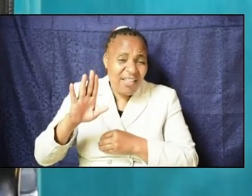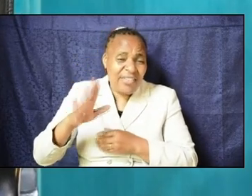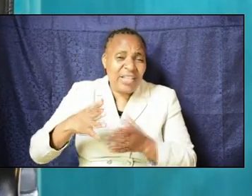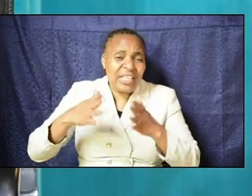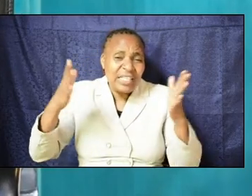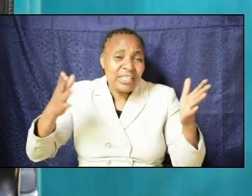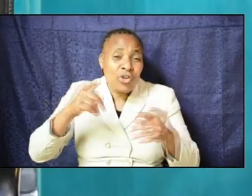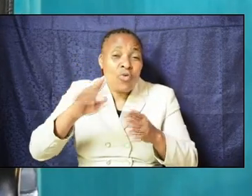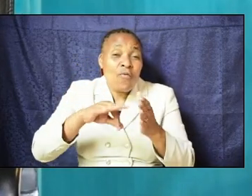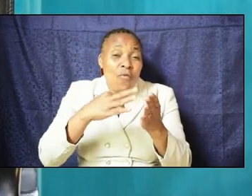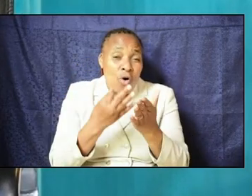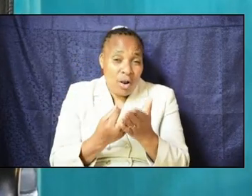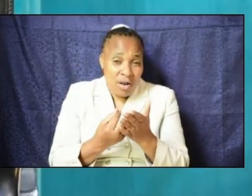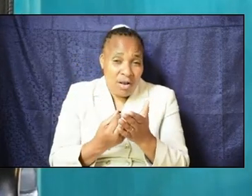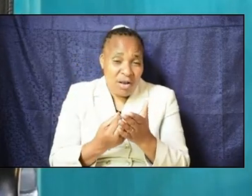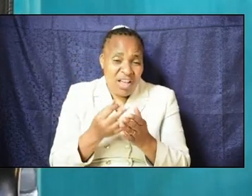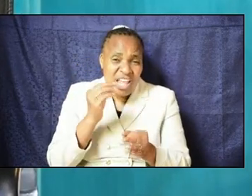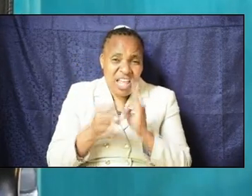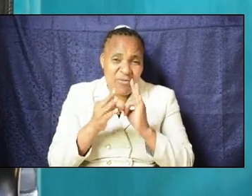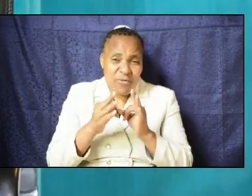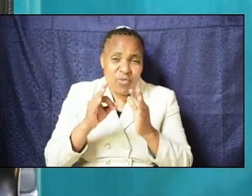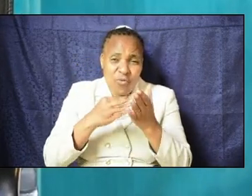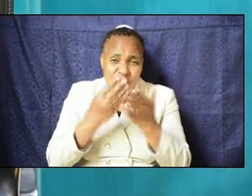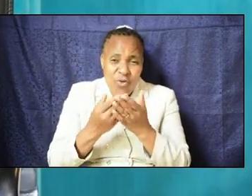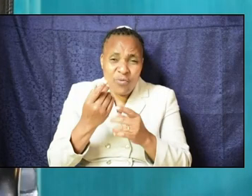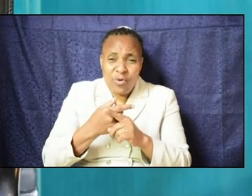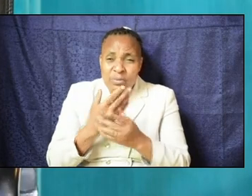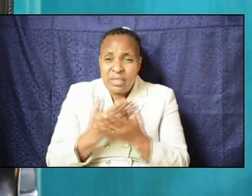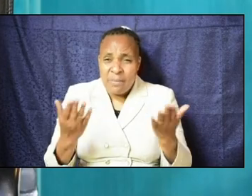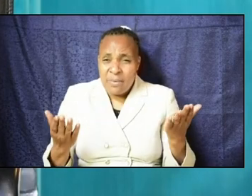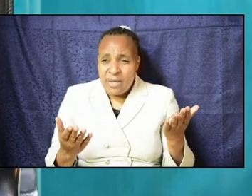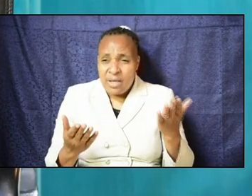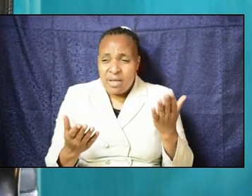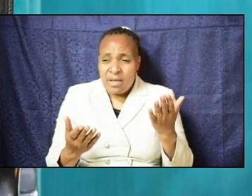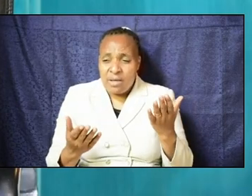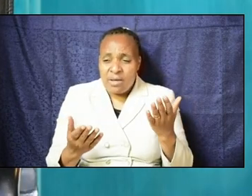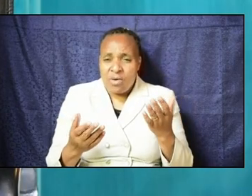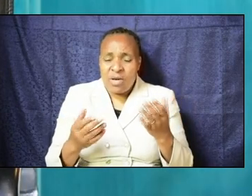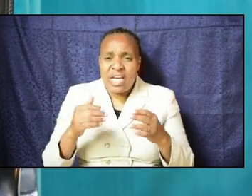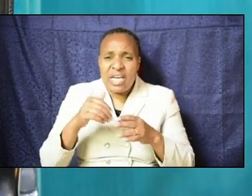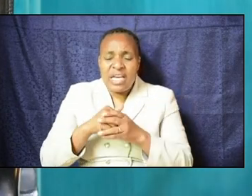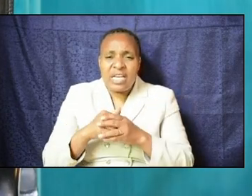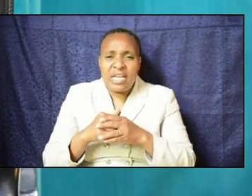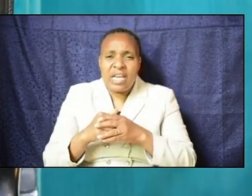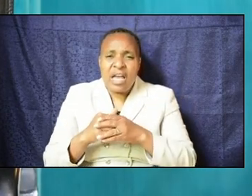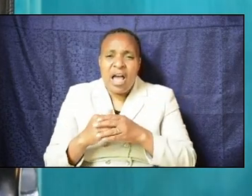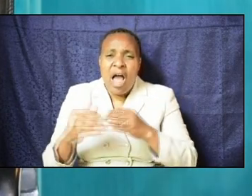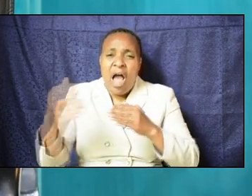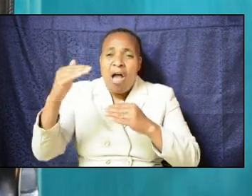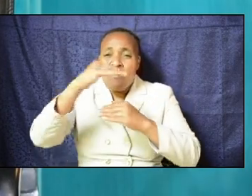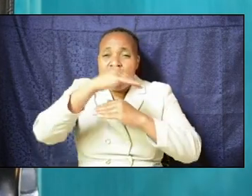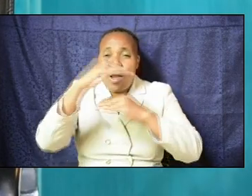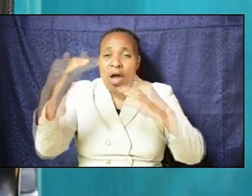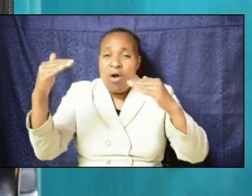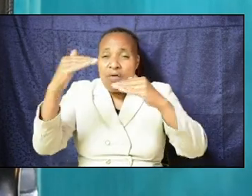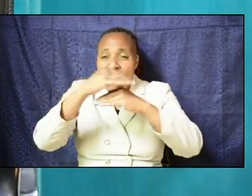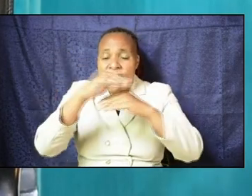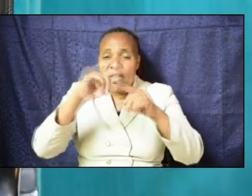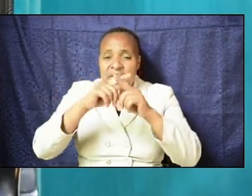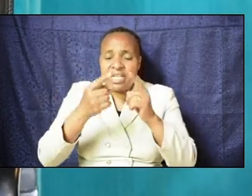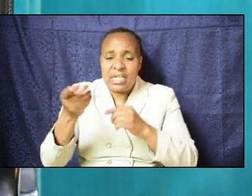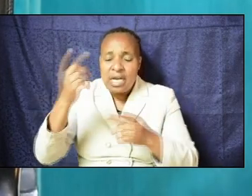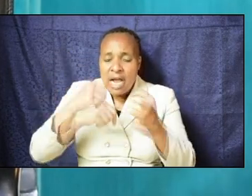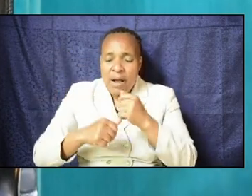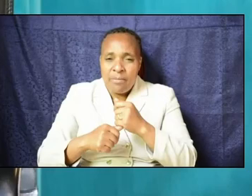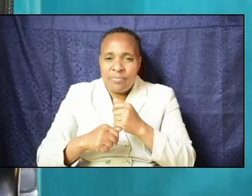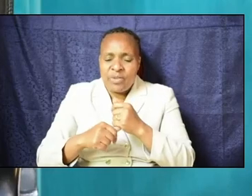fall. So if you fall from somewhere that is, if you're on a flyover, and if I'm on the ground, if I